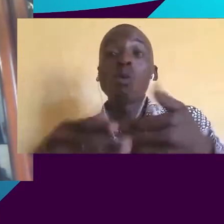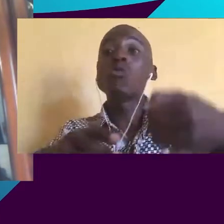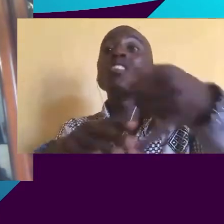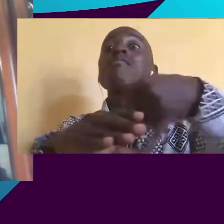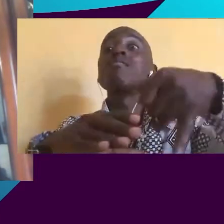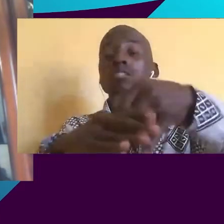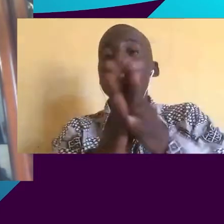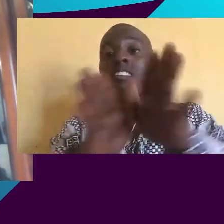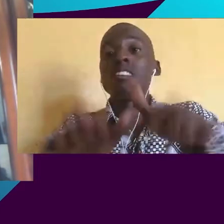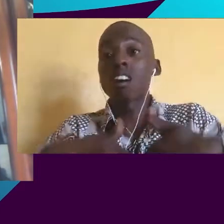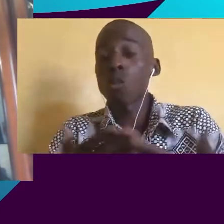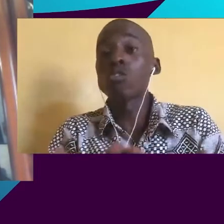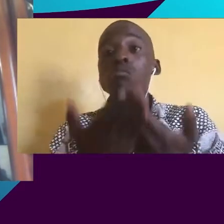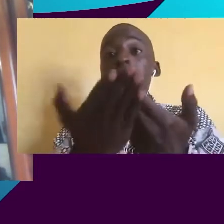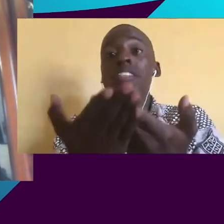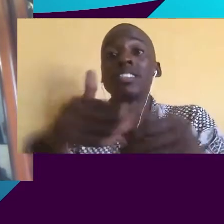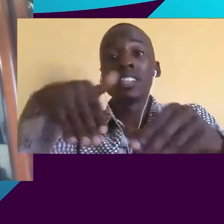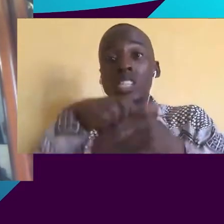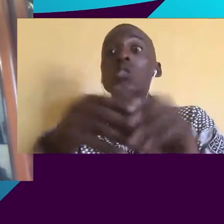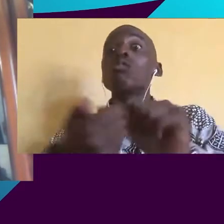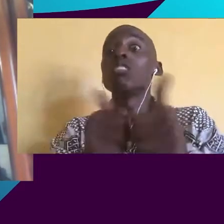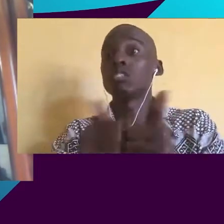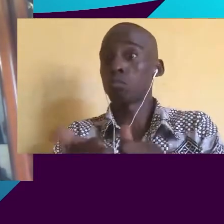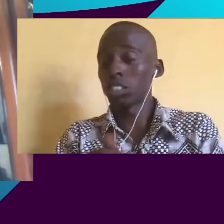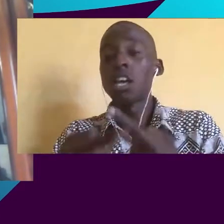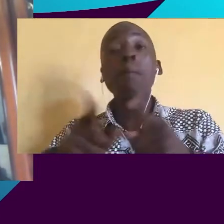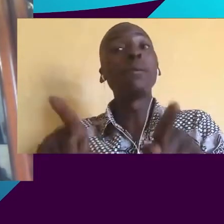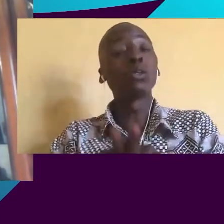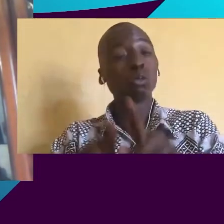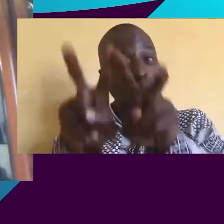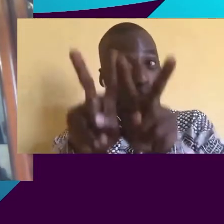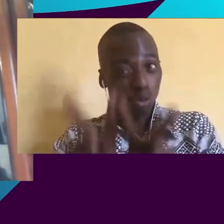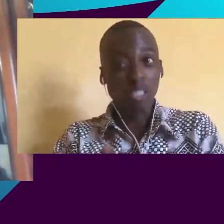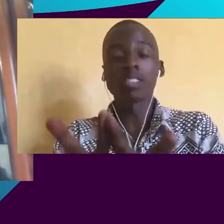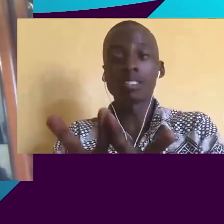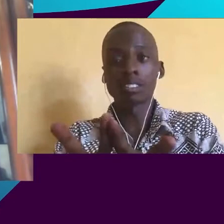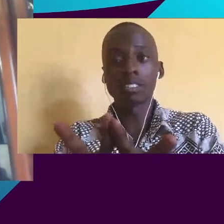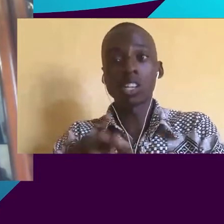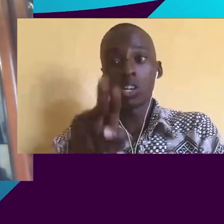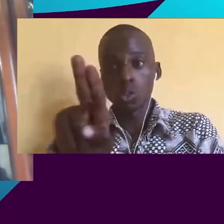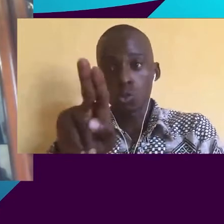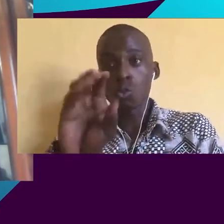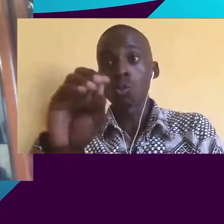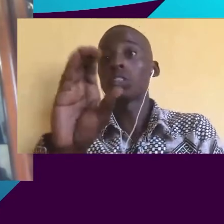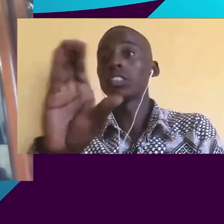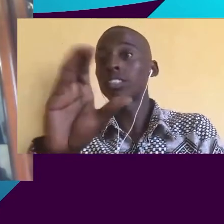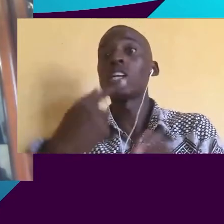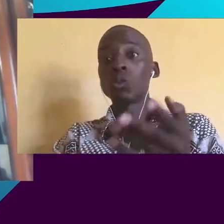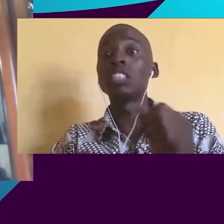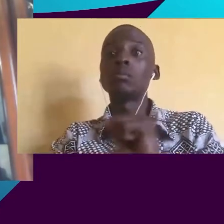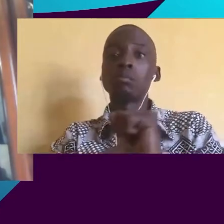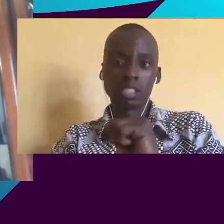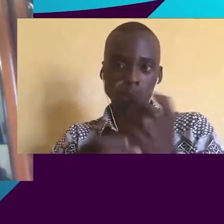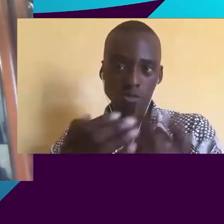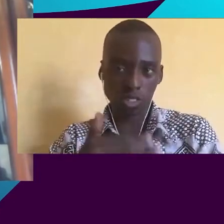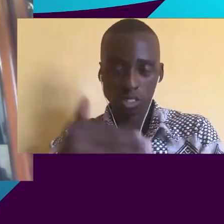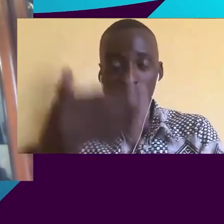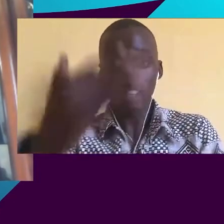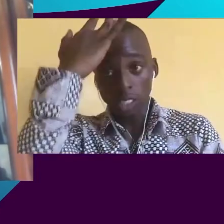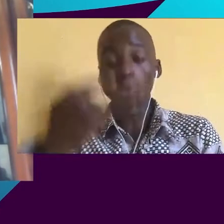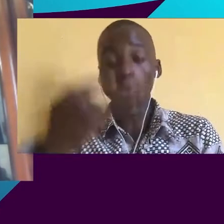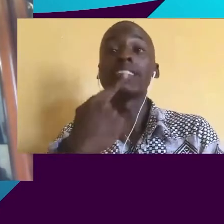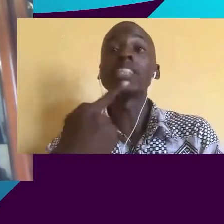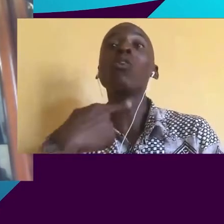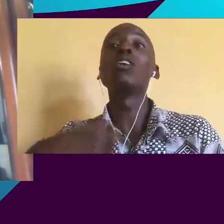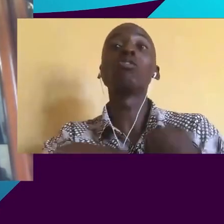brings into the sports, but also looking at UOC and what is being done. That's why I said I wanted to make sure that I introduce